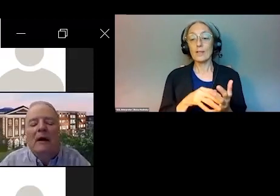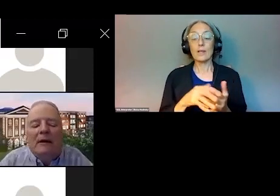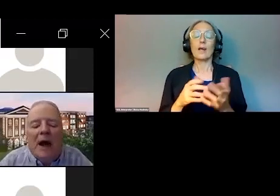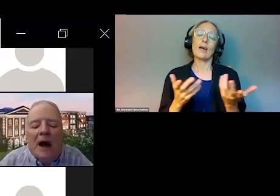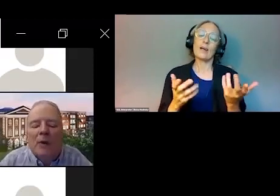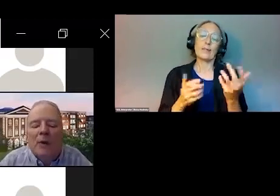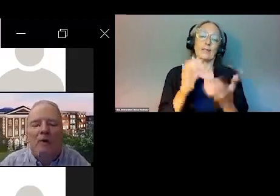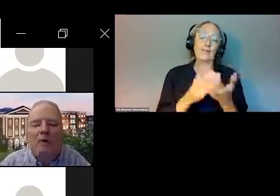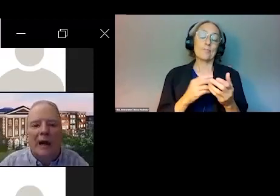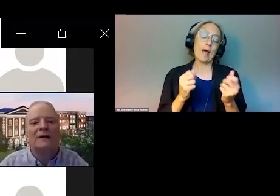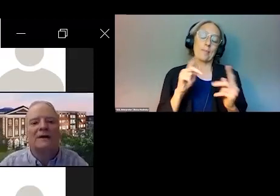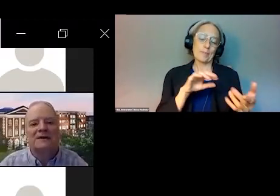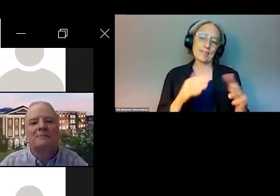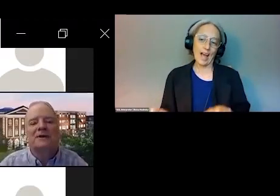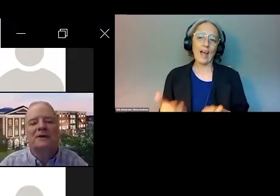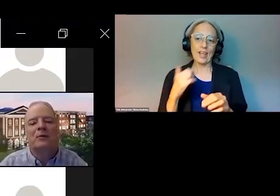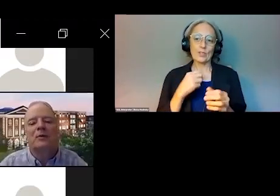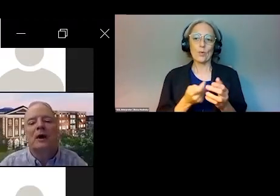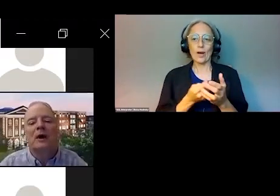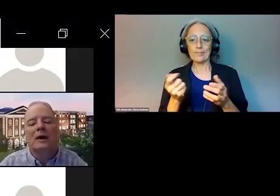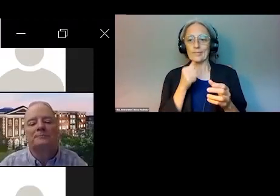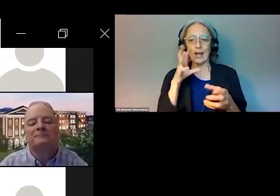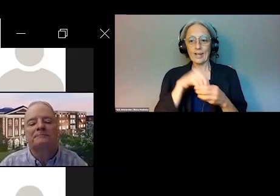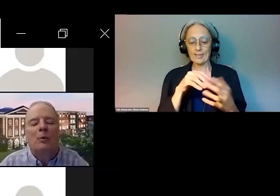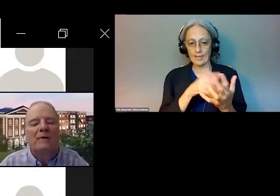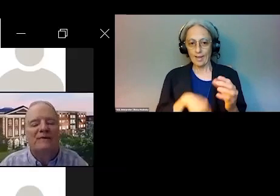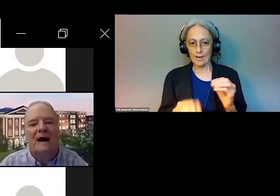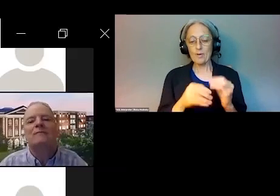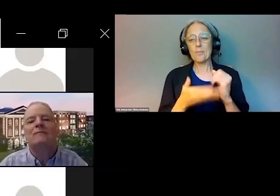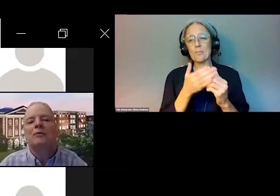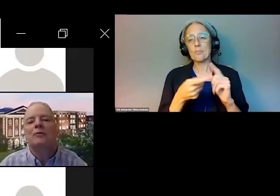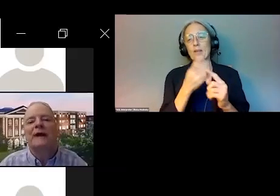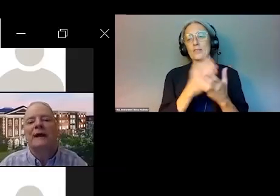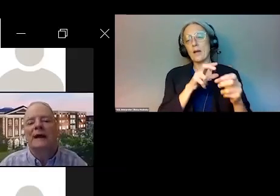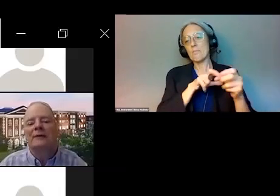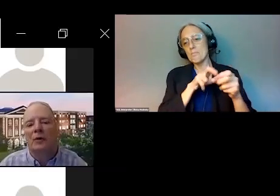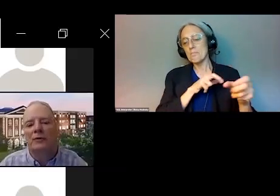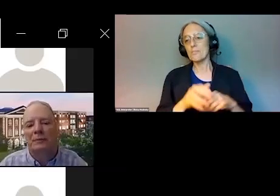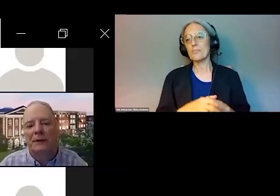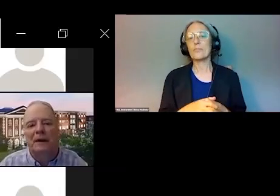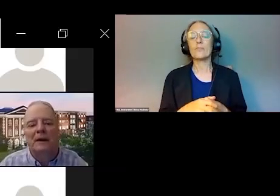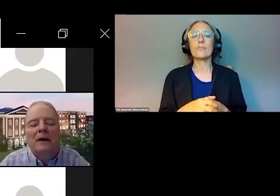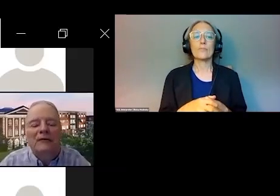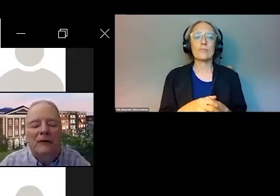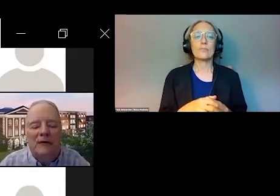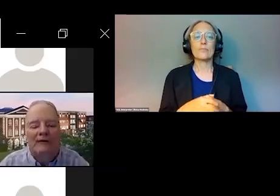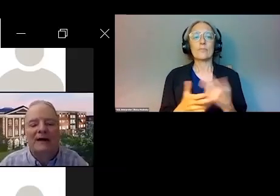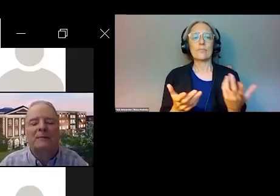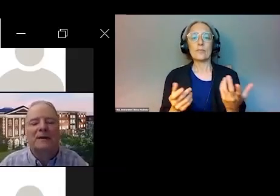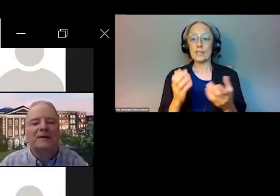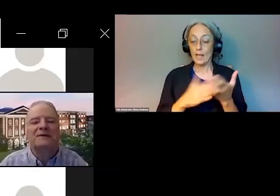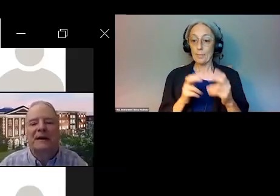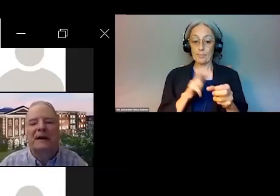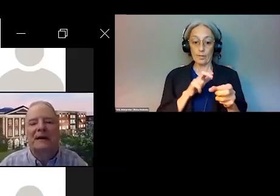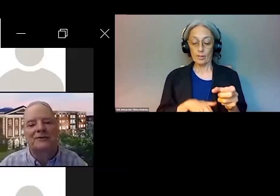mortality. With rare exception, we've not re-enrolled people. So they have